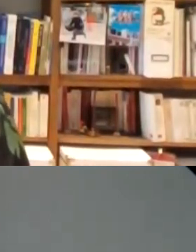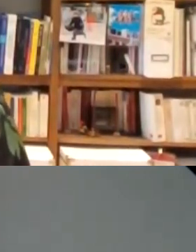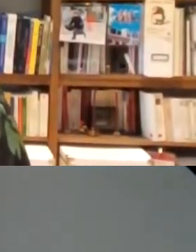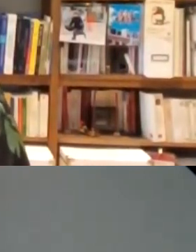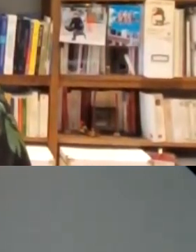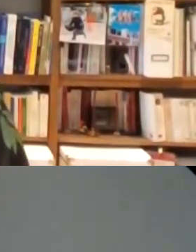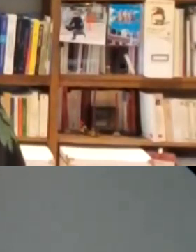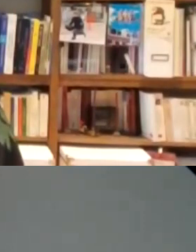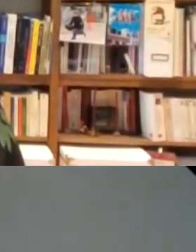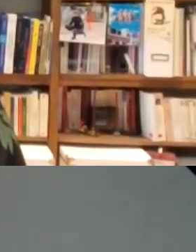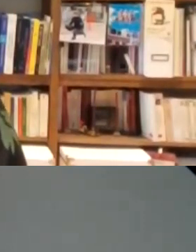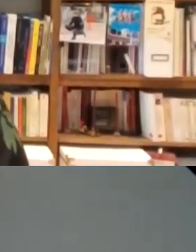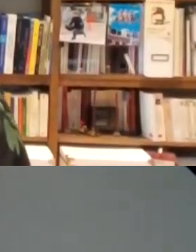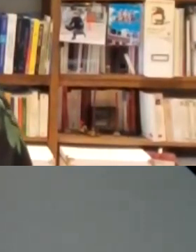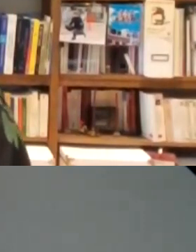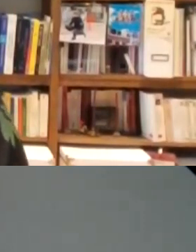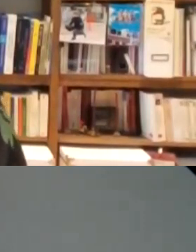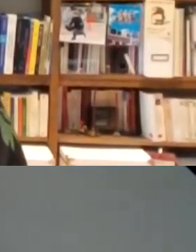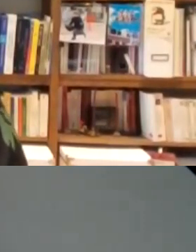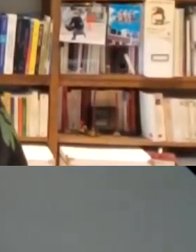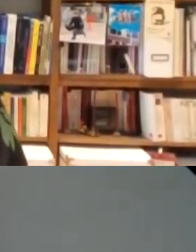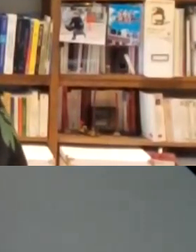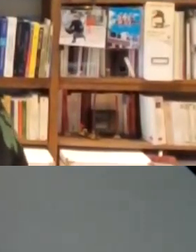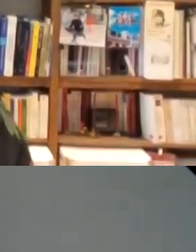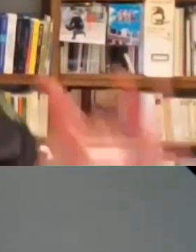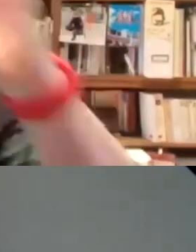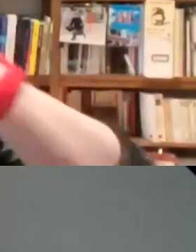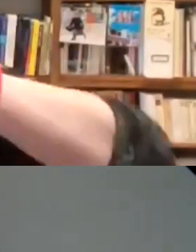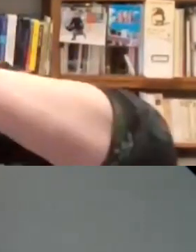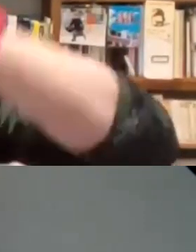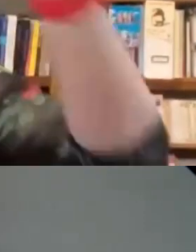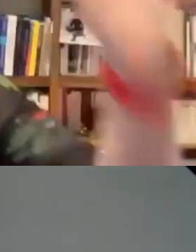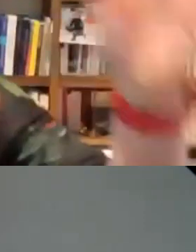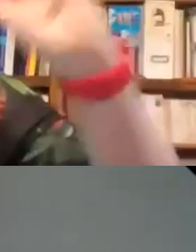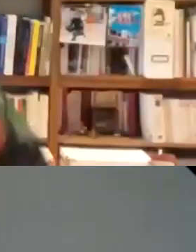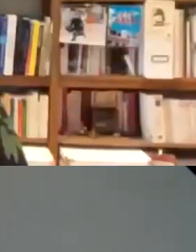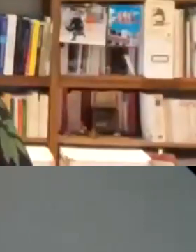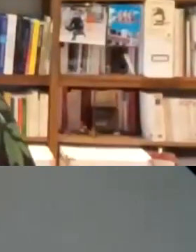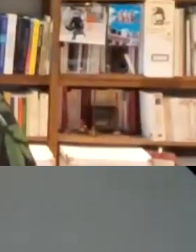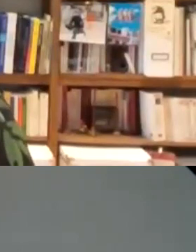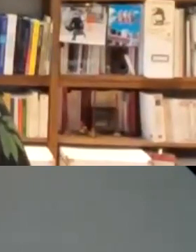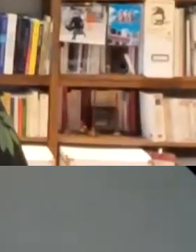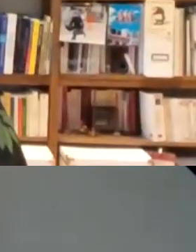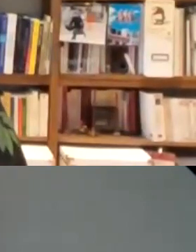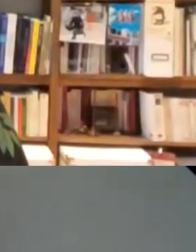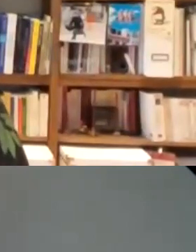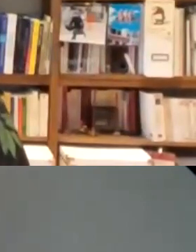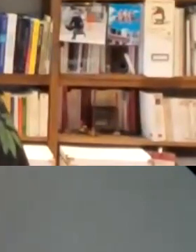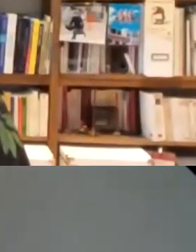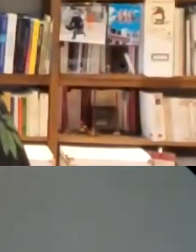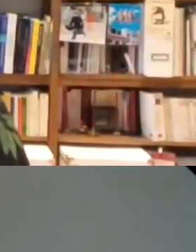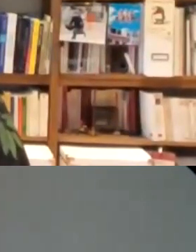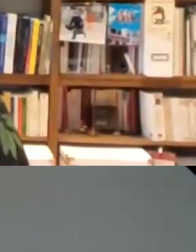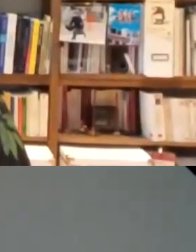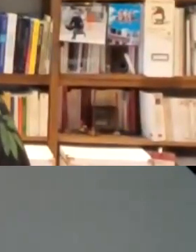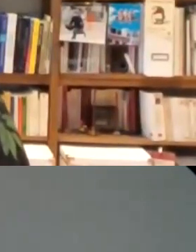Mélanie Couture, has a research project on management issues with residents. And so she's looking at